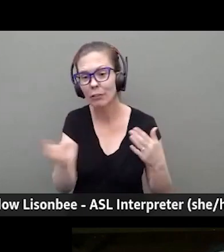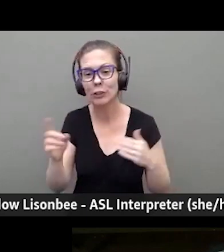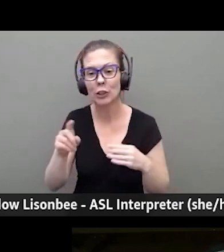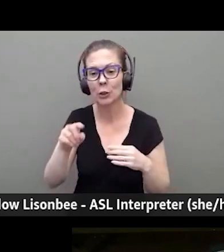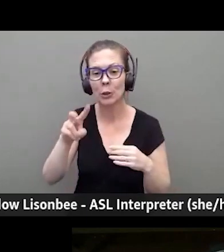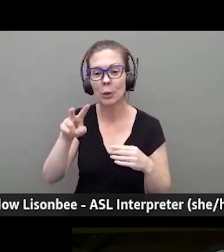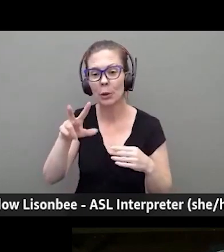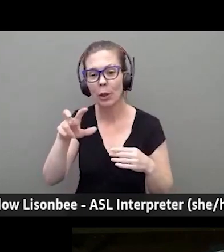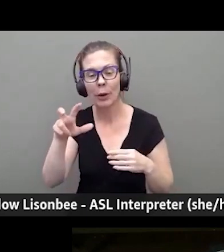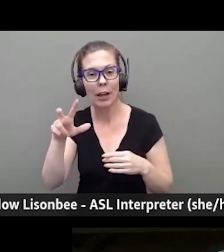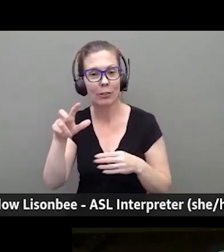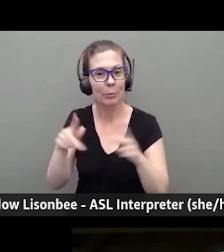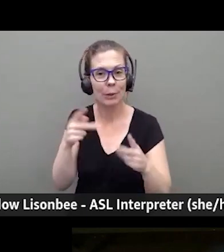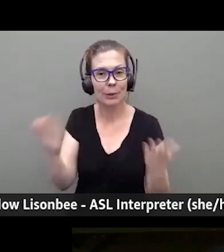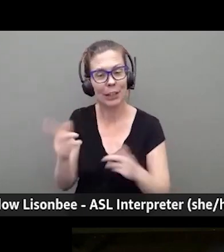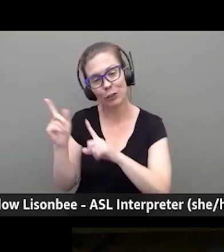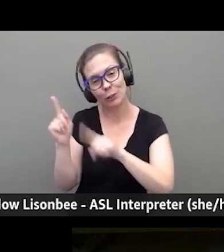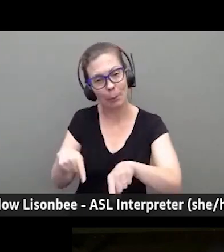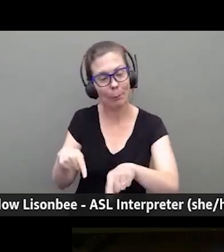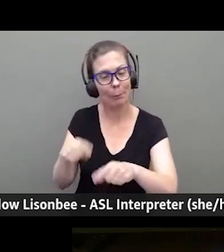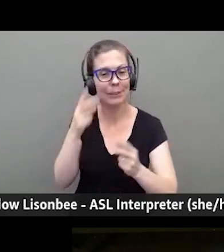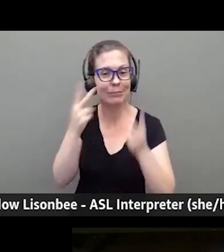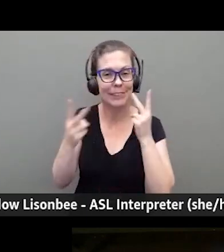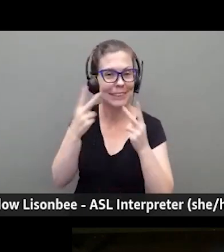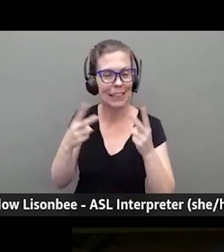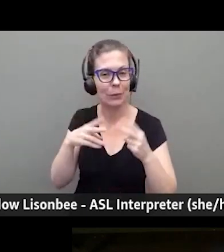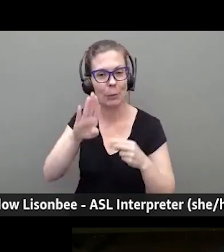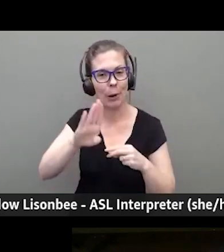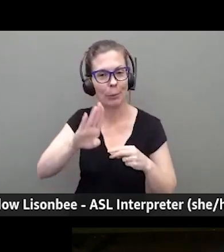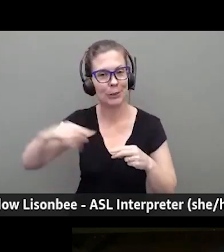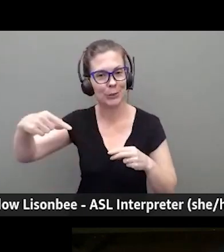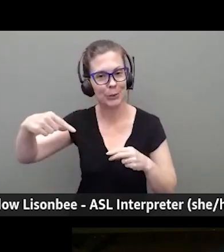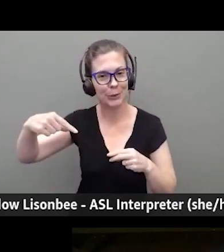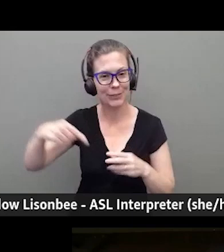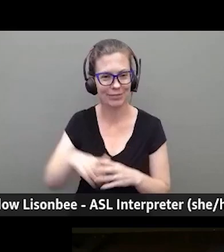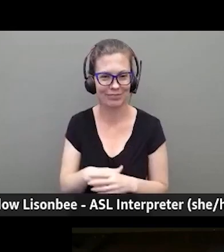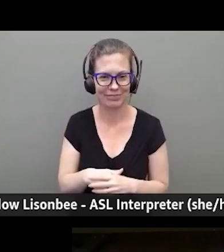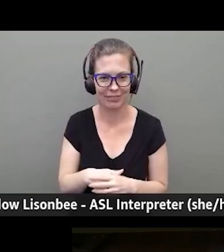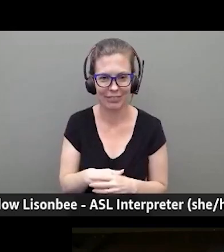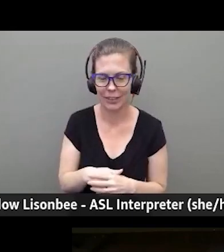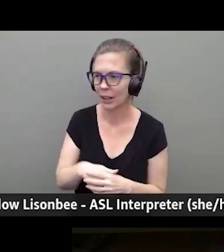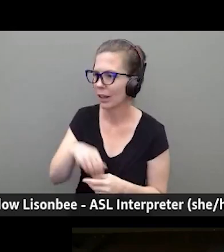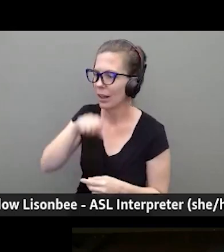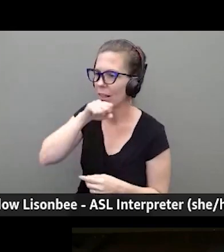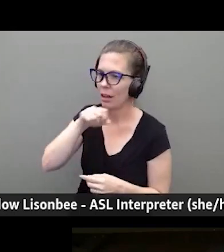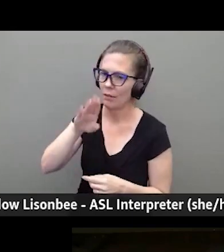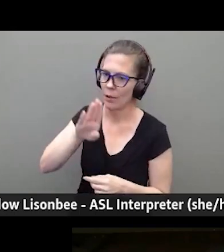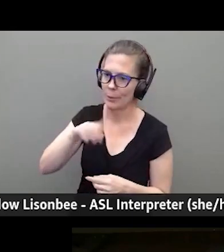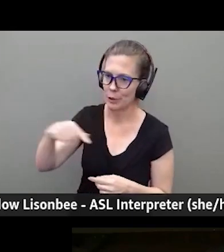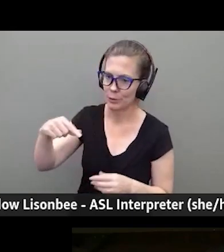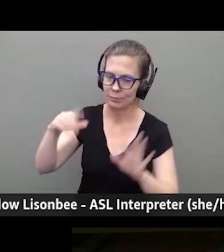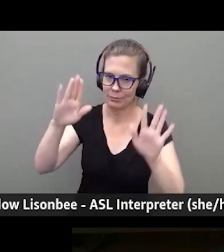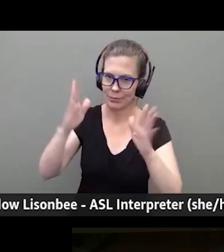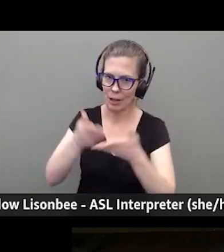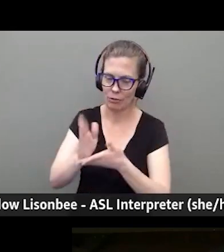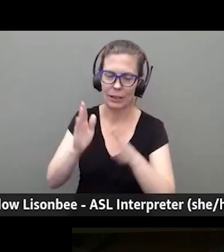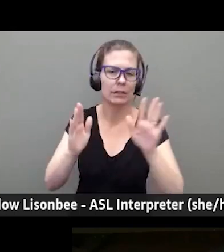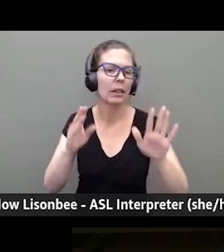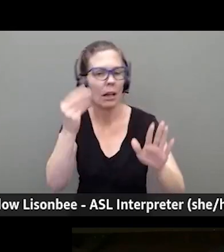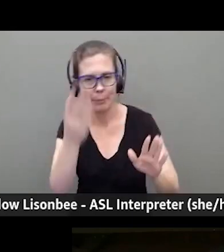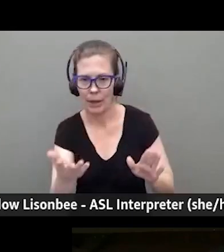here. Y'all come down and we'll have some barbecue. I love barbecue. All right. Now, by the